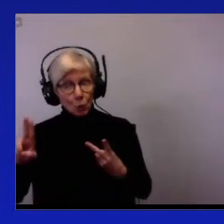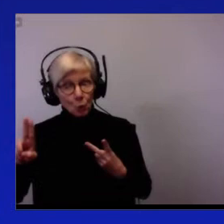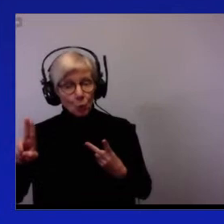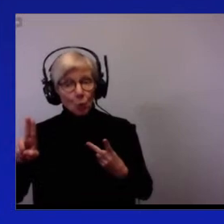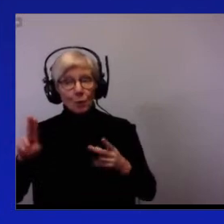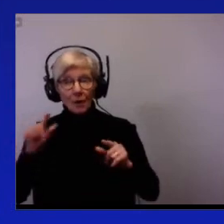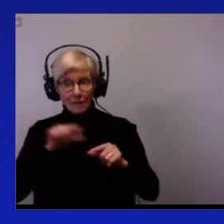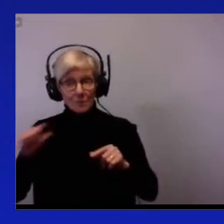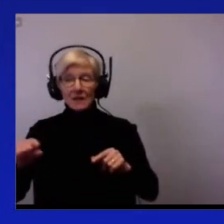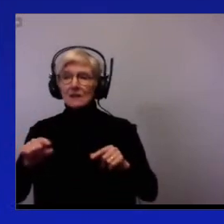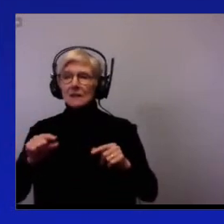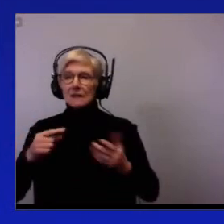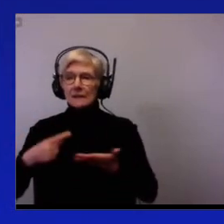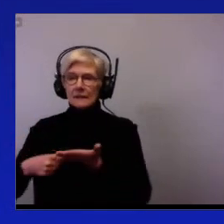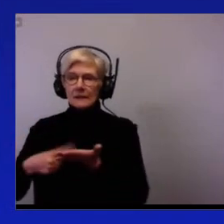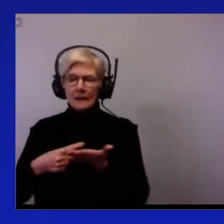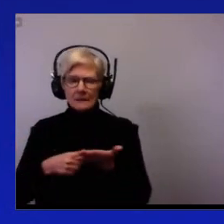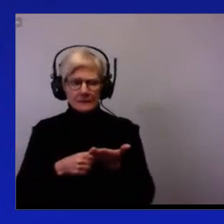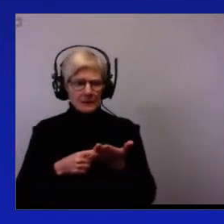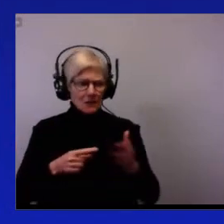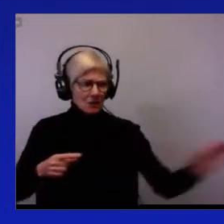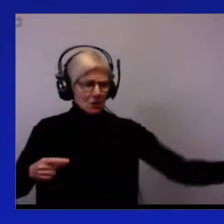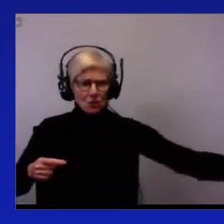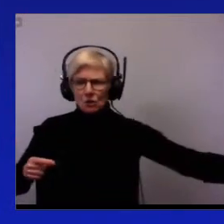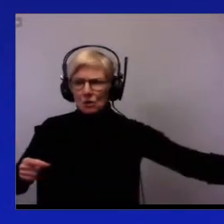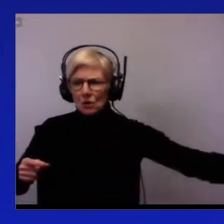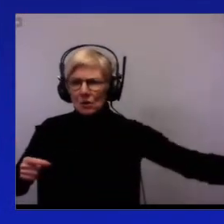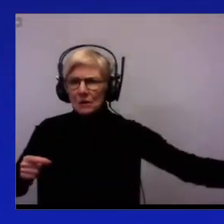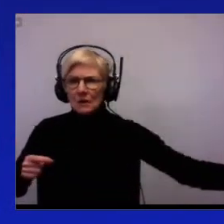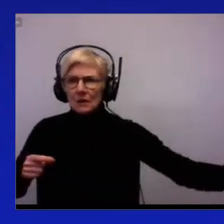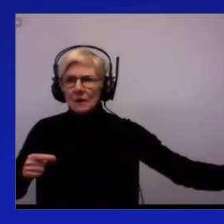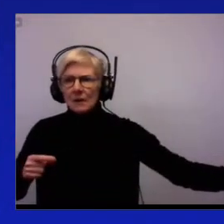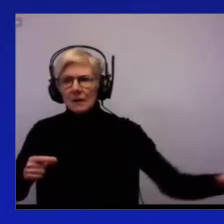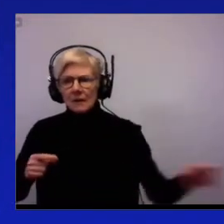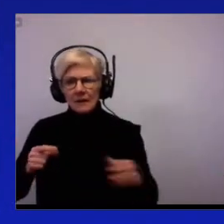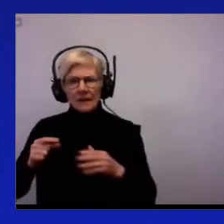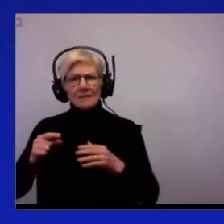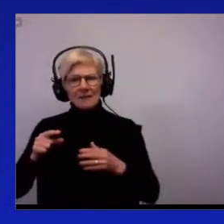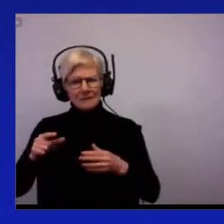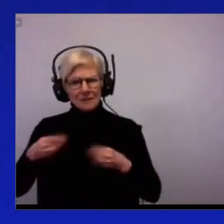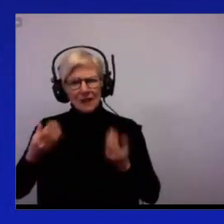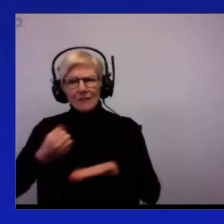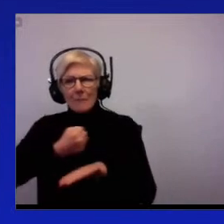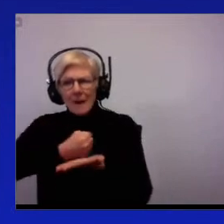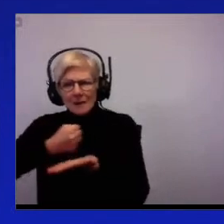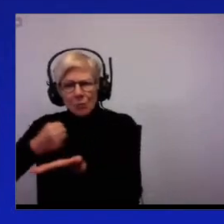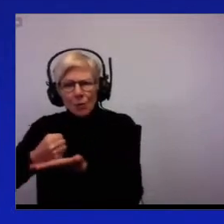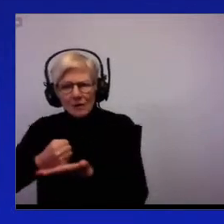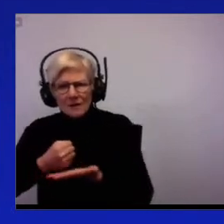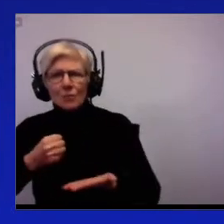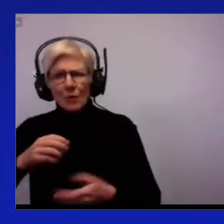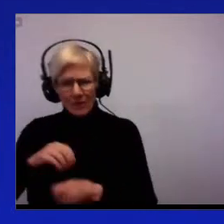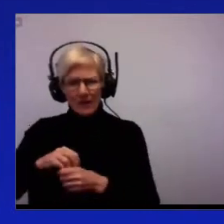debating vaccine passports to help stimulate the economy, getting tourism going.